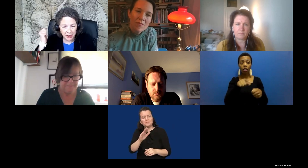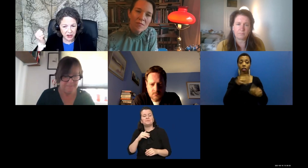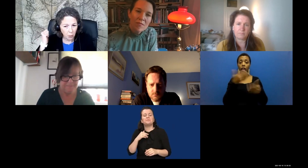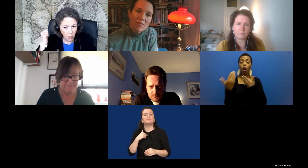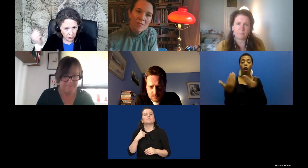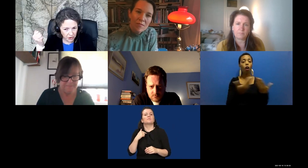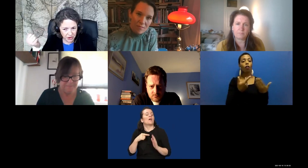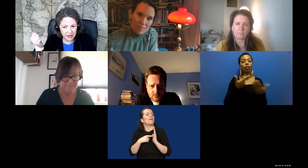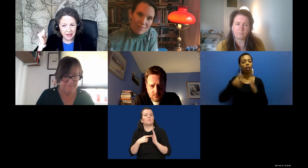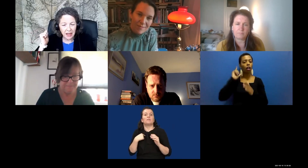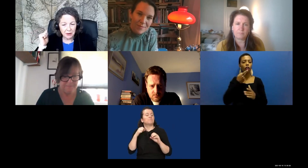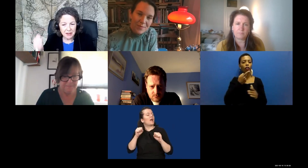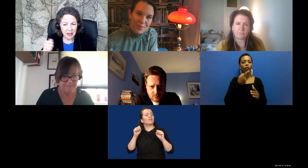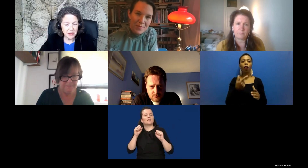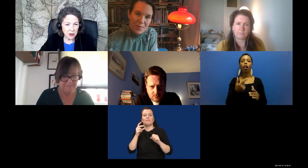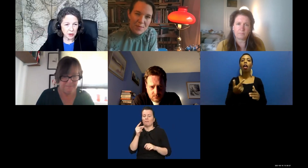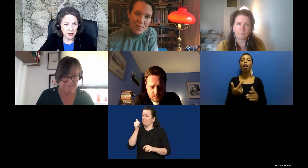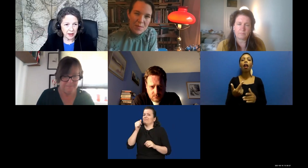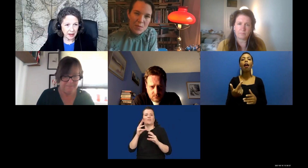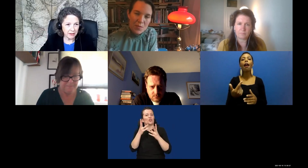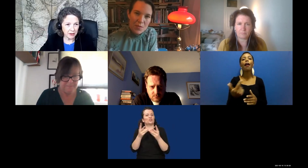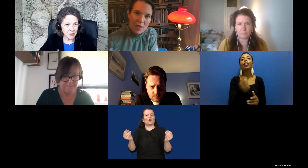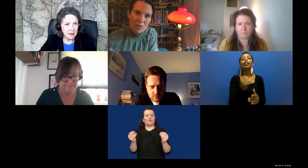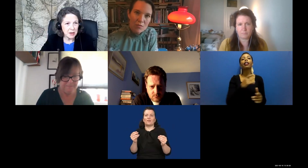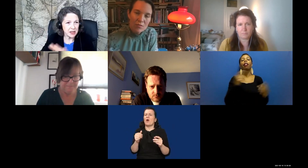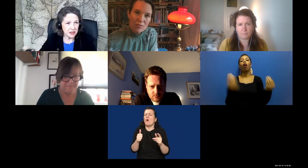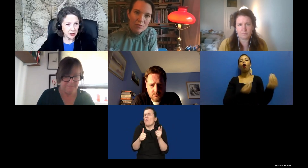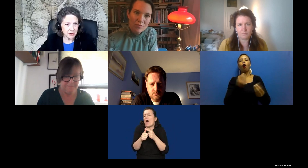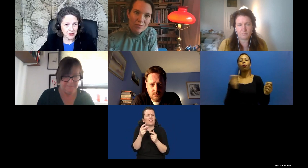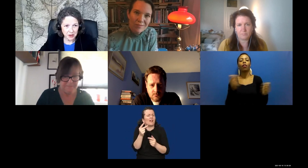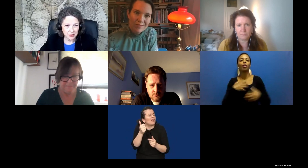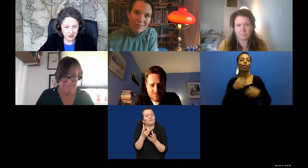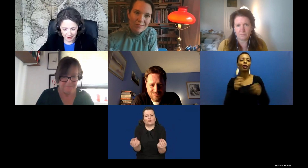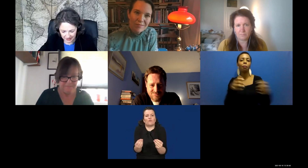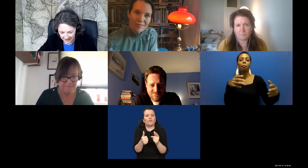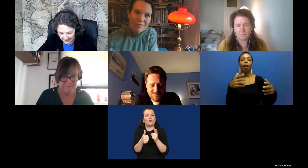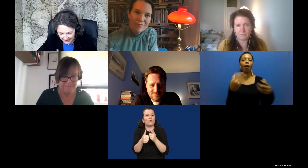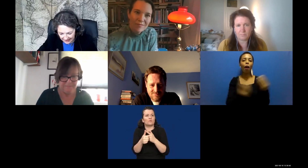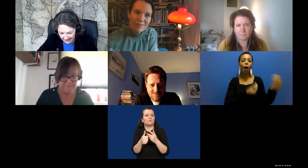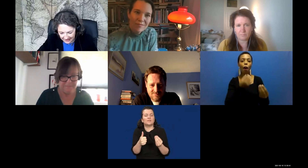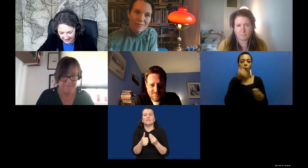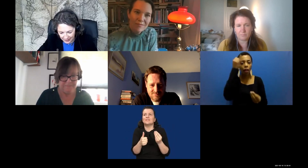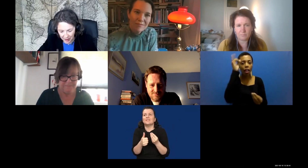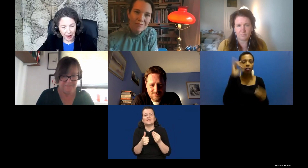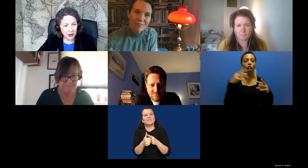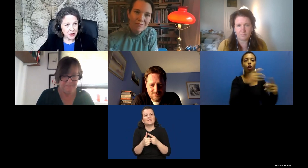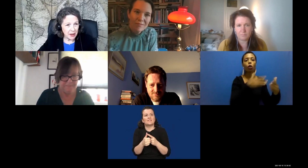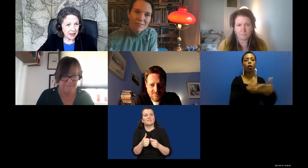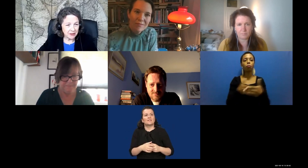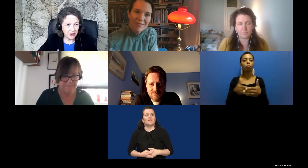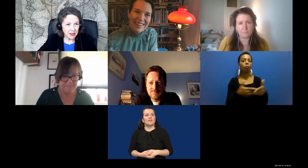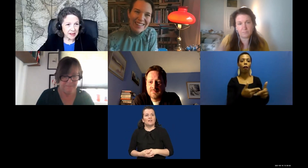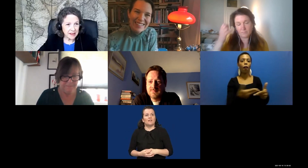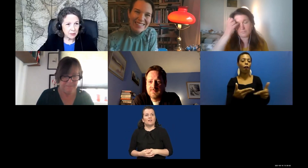had a magic wand and I was allowed to do one thing that was limited and couldn't sort of bring about huge